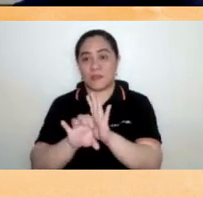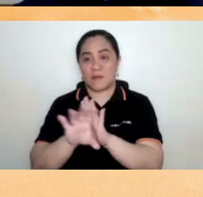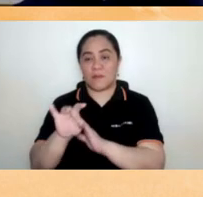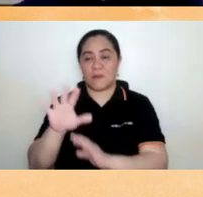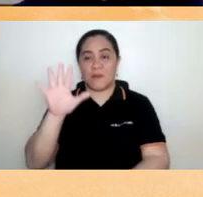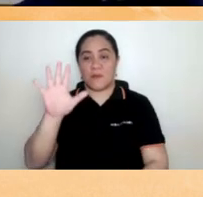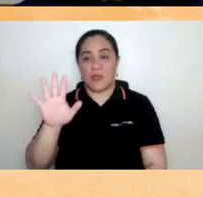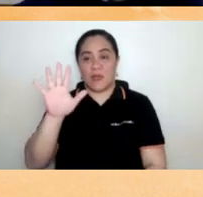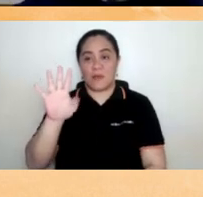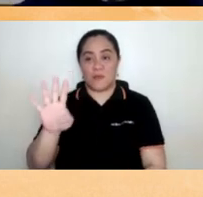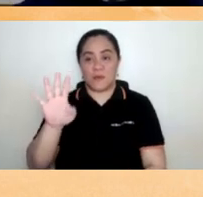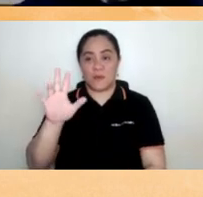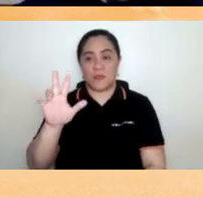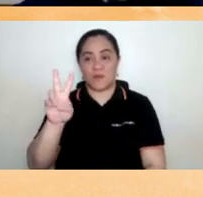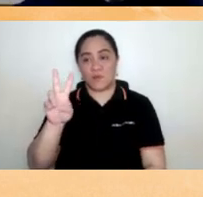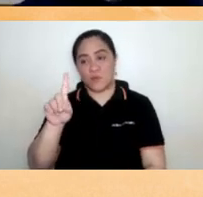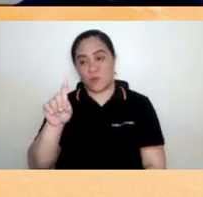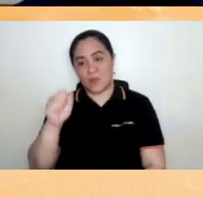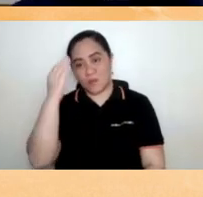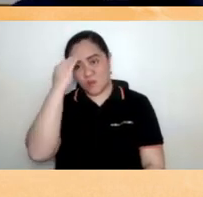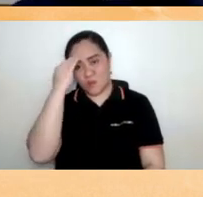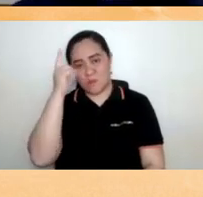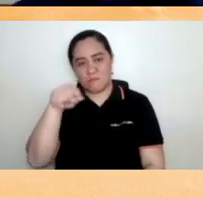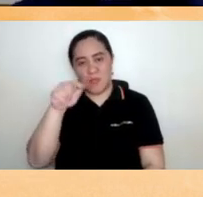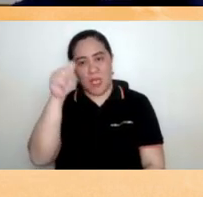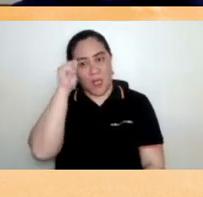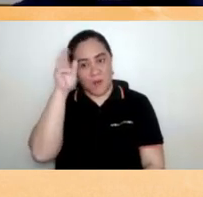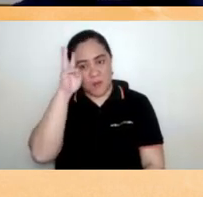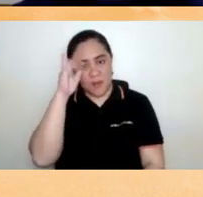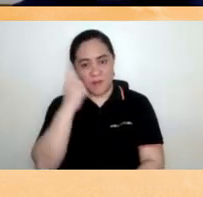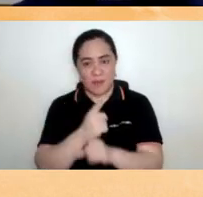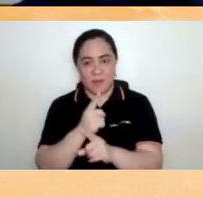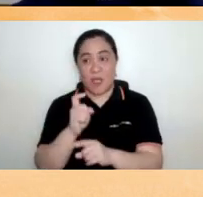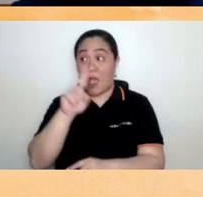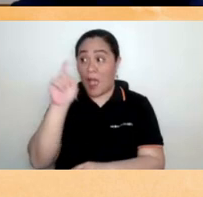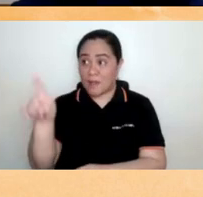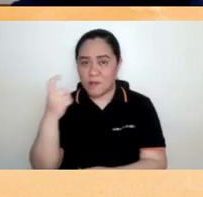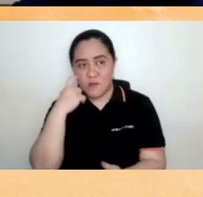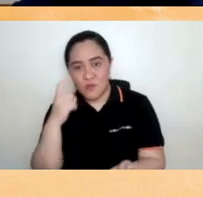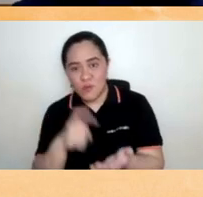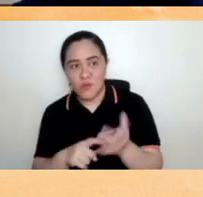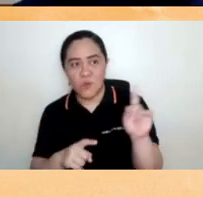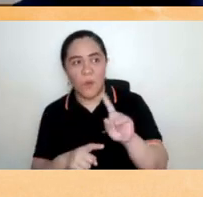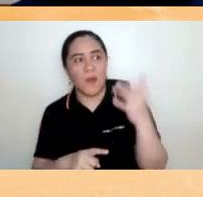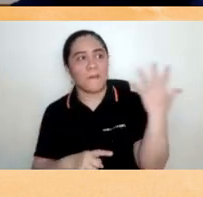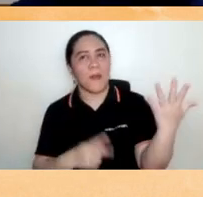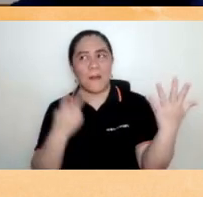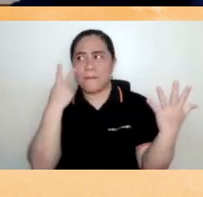5, 4, 3, 2, 1 exercise, you might already know that one. Asking them to notice 5 things they